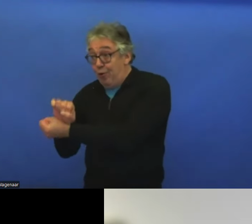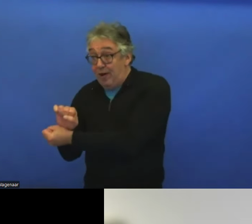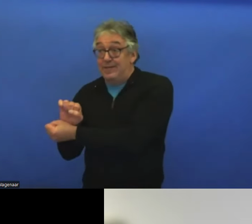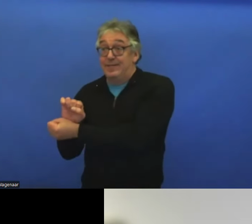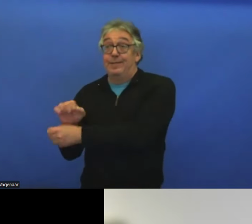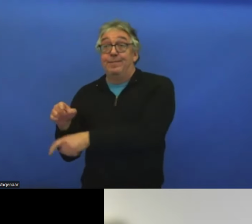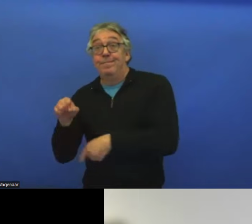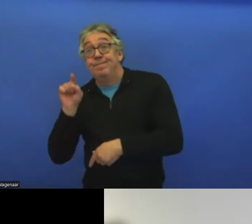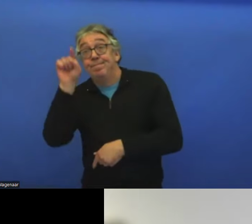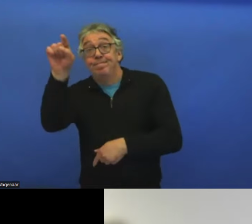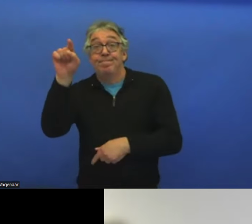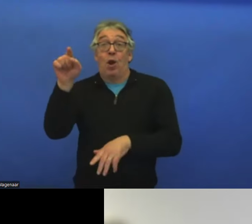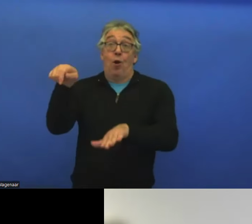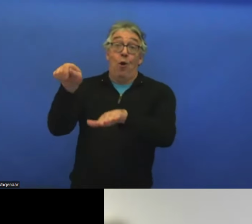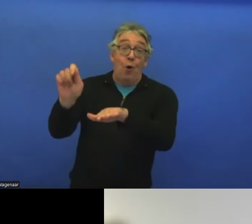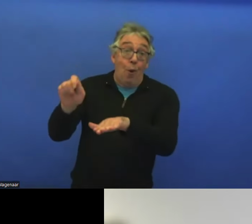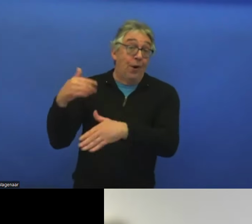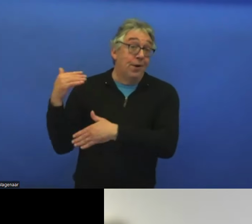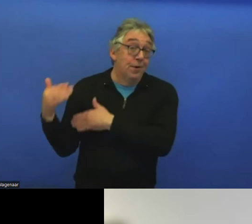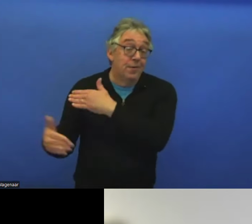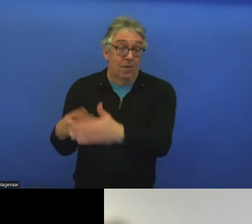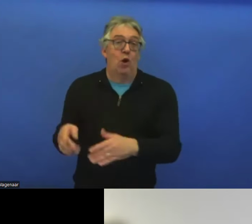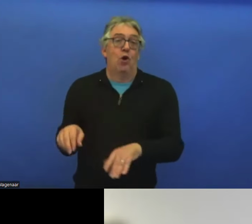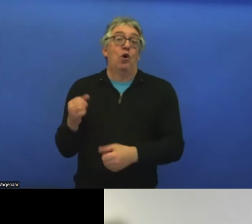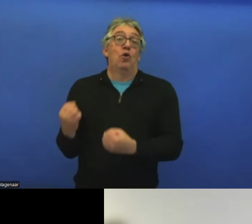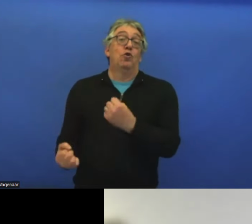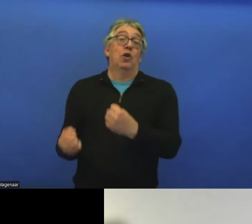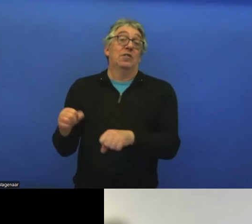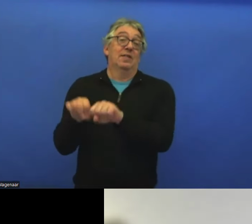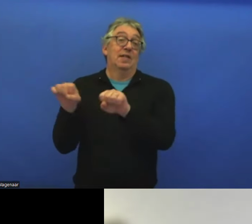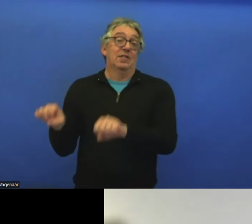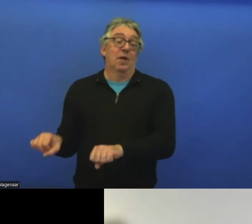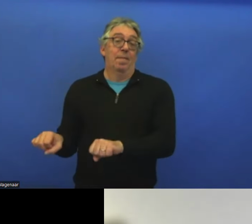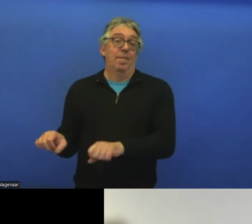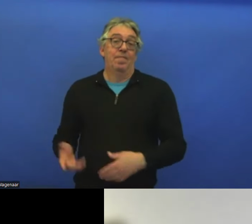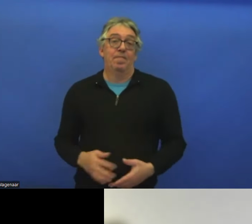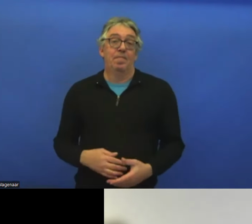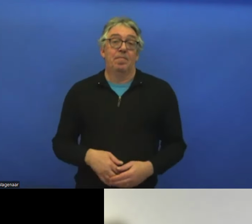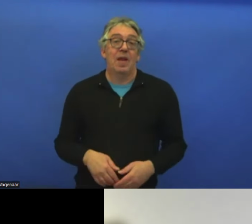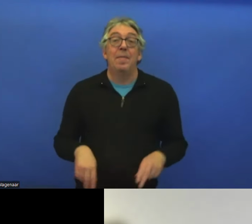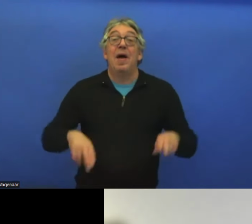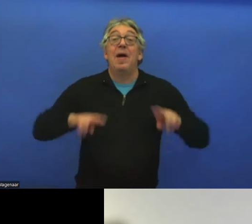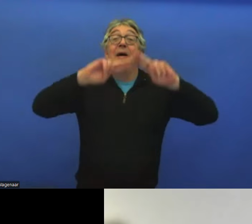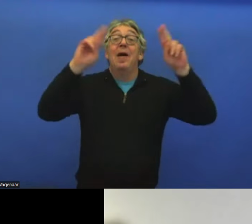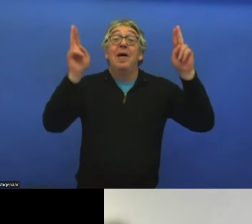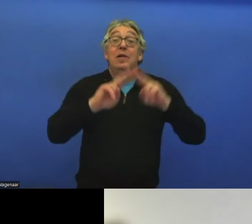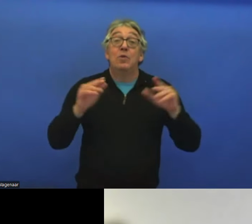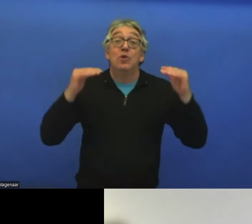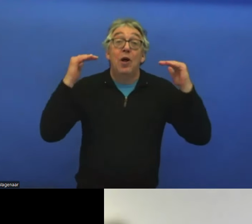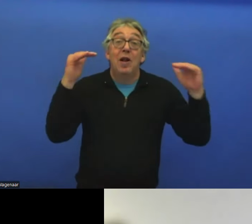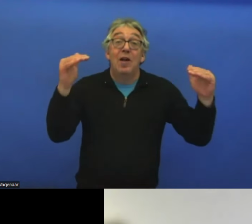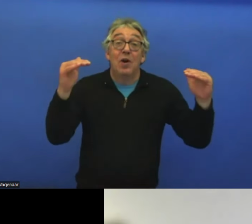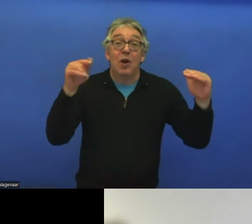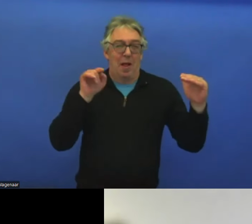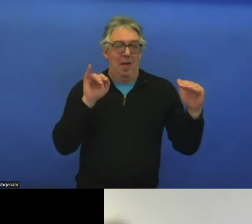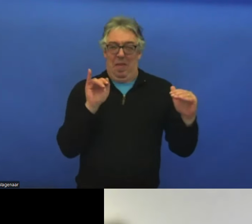the justice system. At the international system, but that's not refugee law anymore. We're more looking